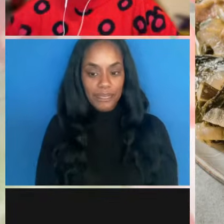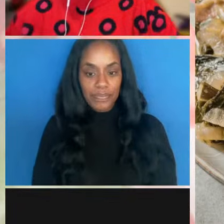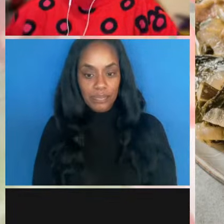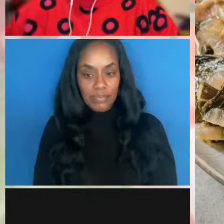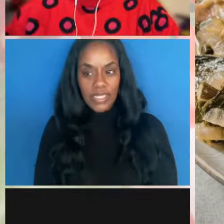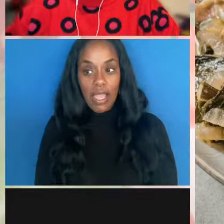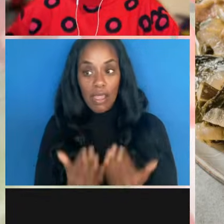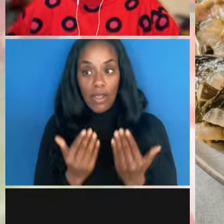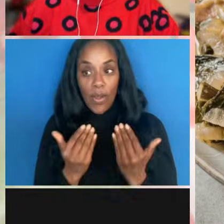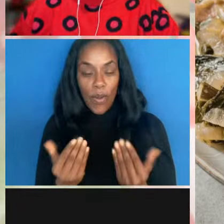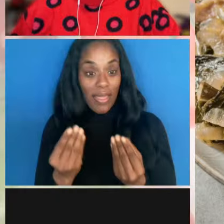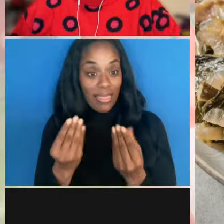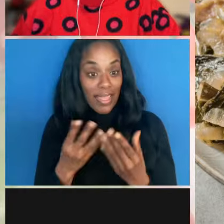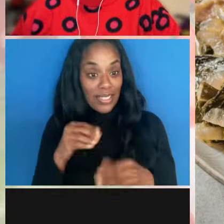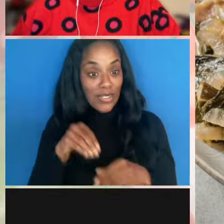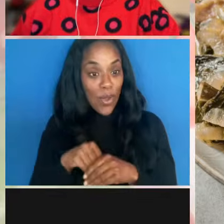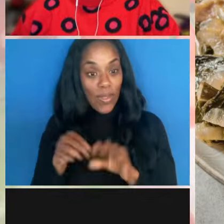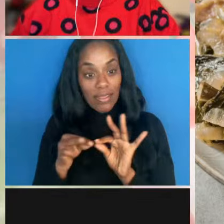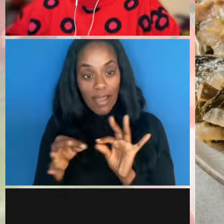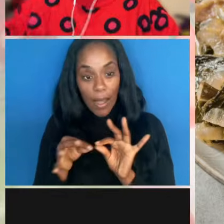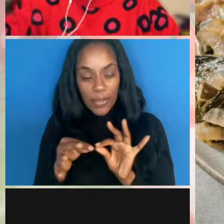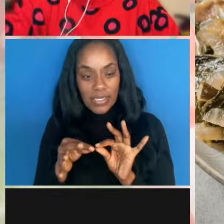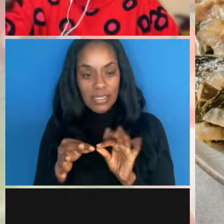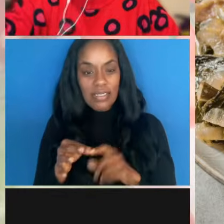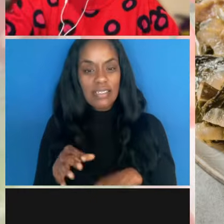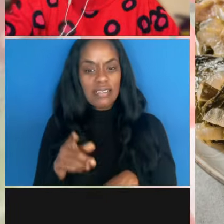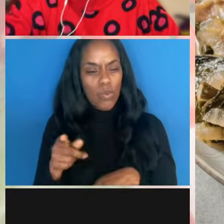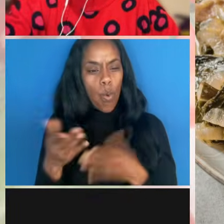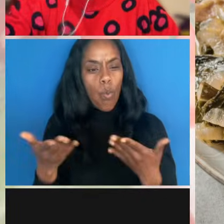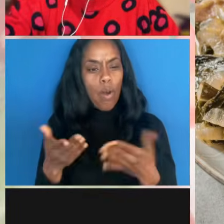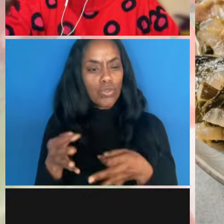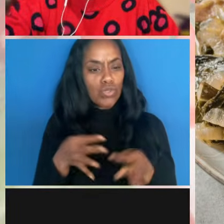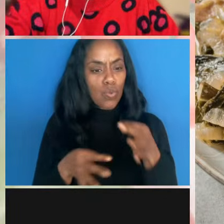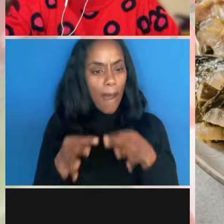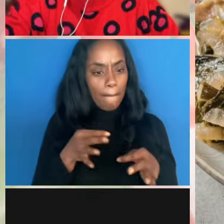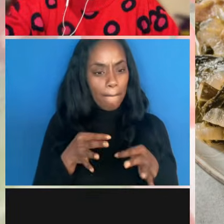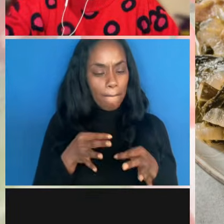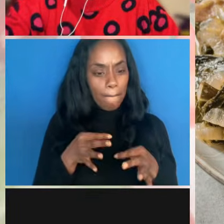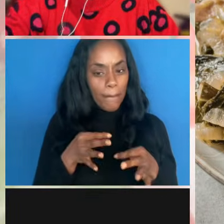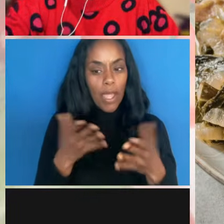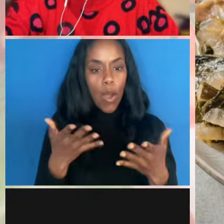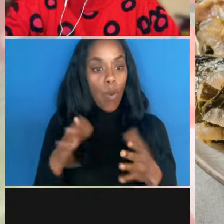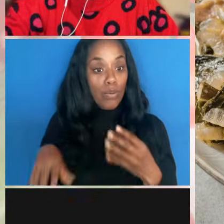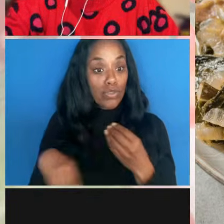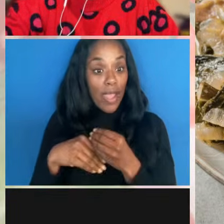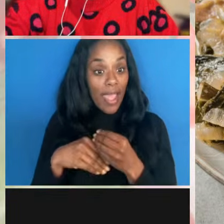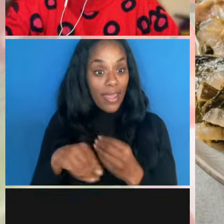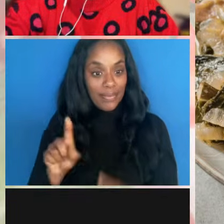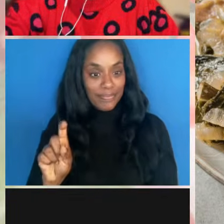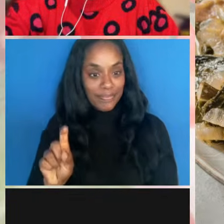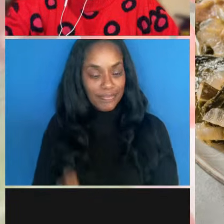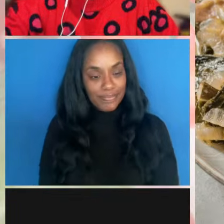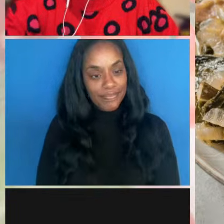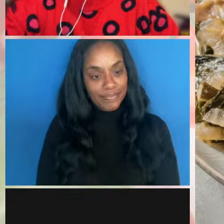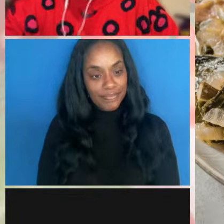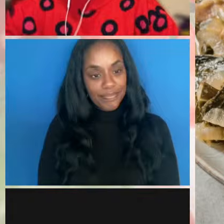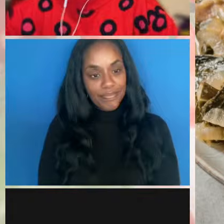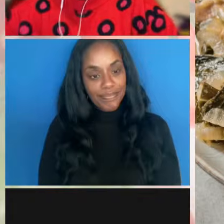And go ahead and let us know in the comments, what would you swap out and what would you swap in?